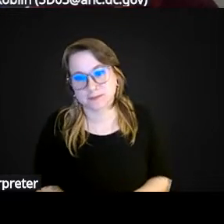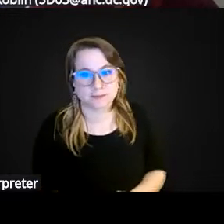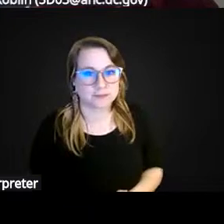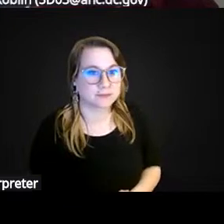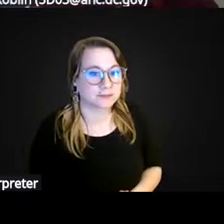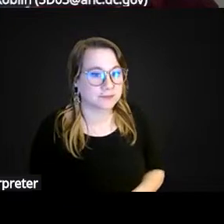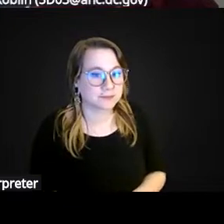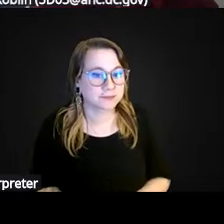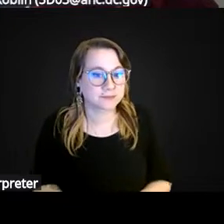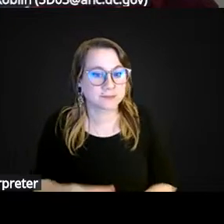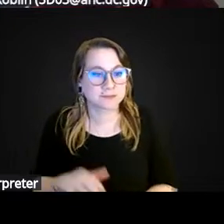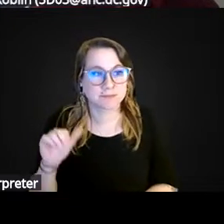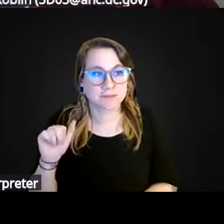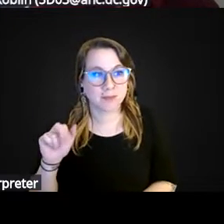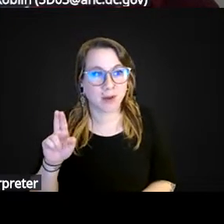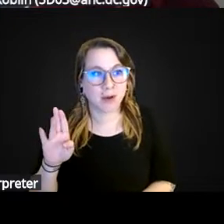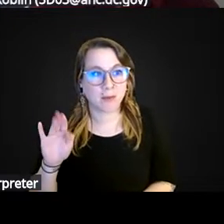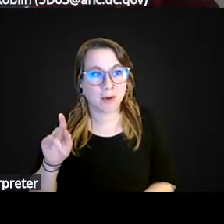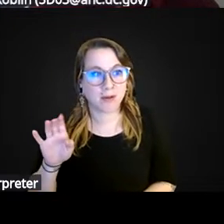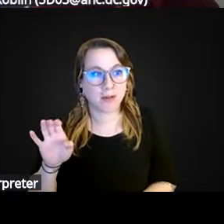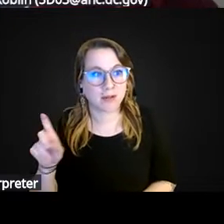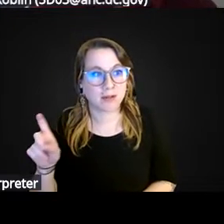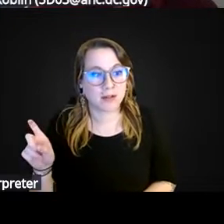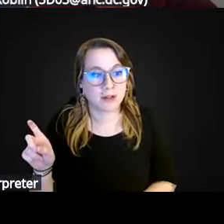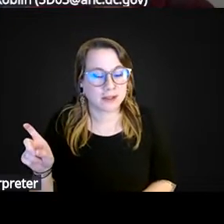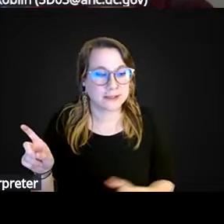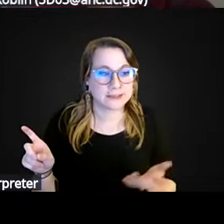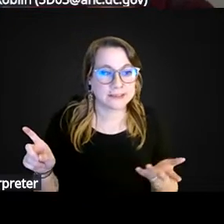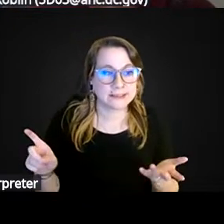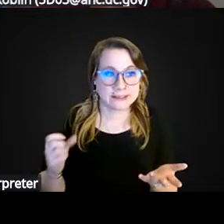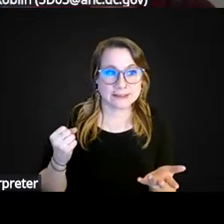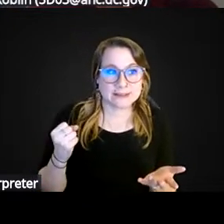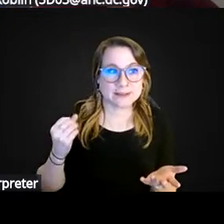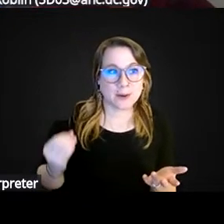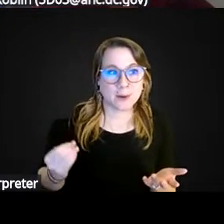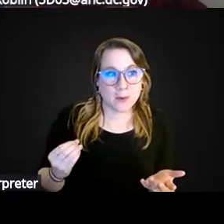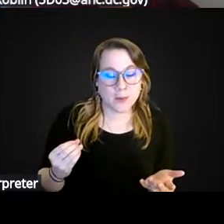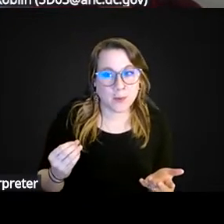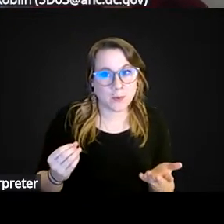Commissioner Arbuckle? So basically, the